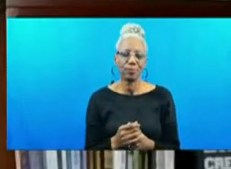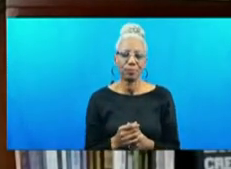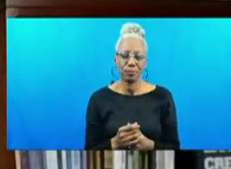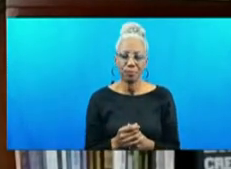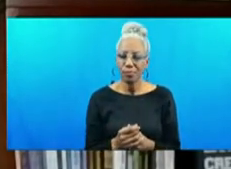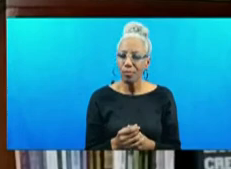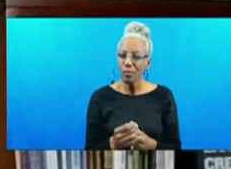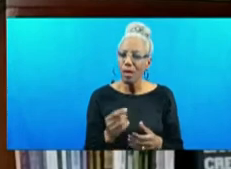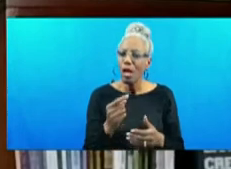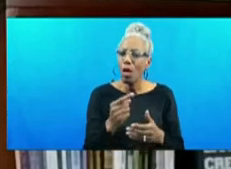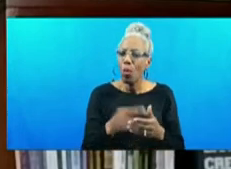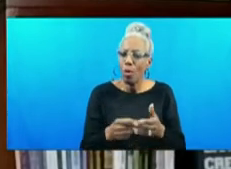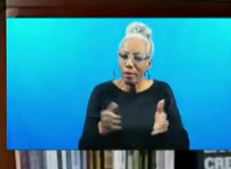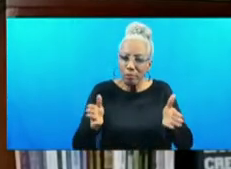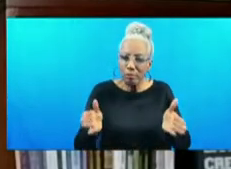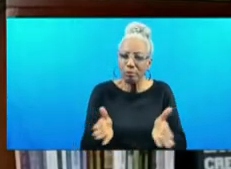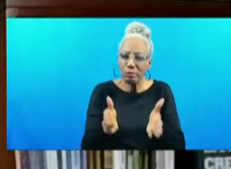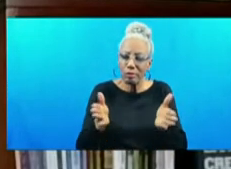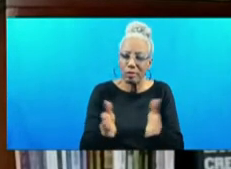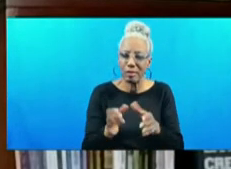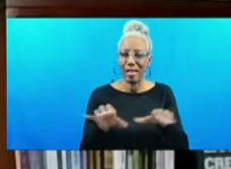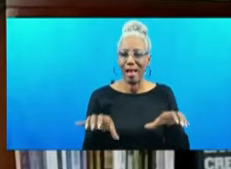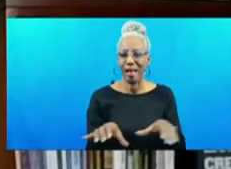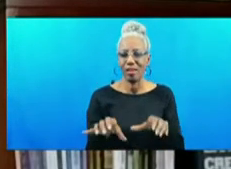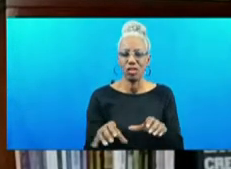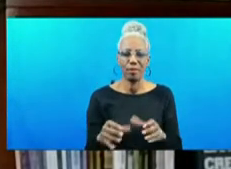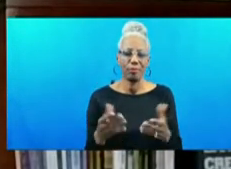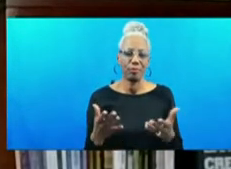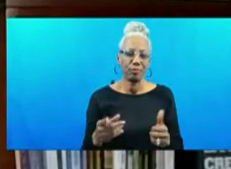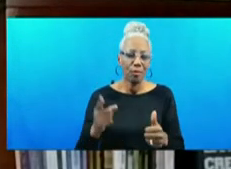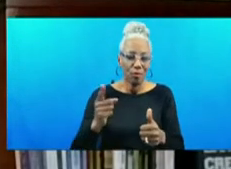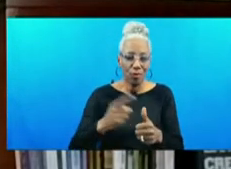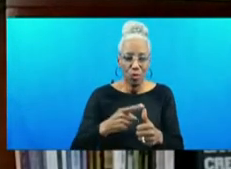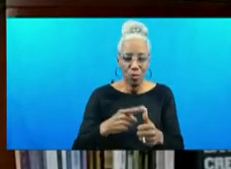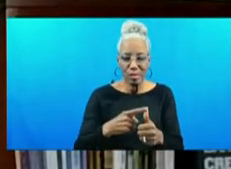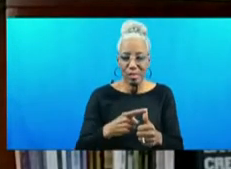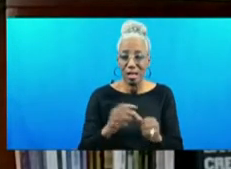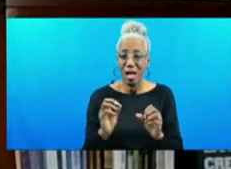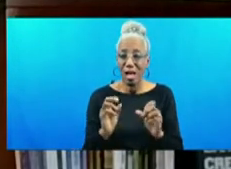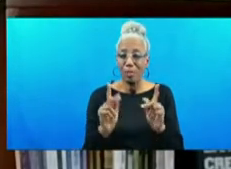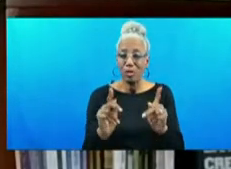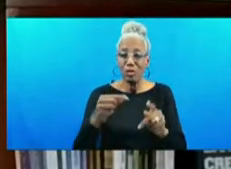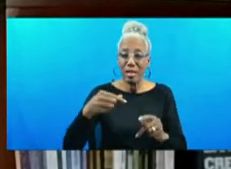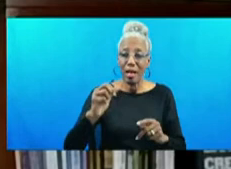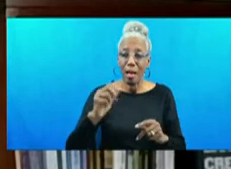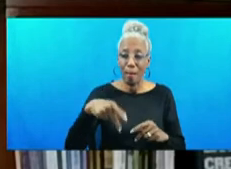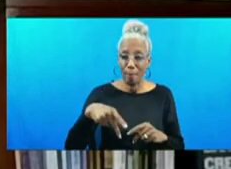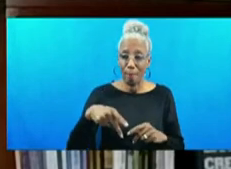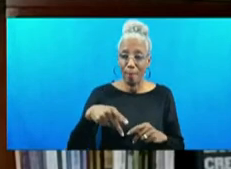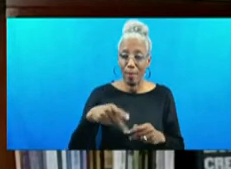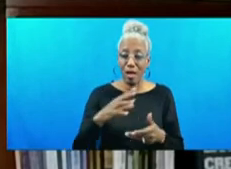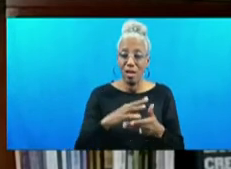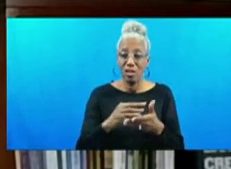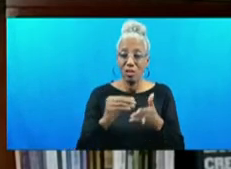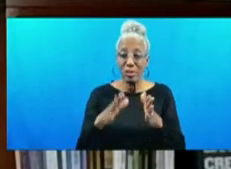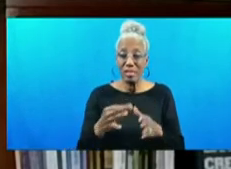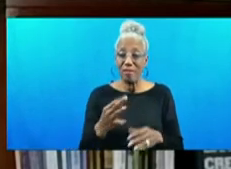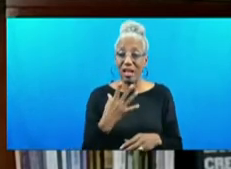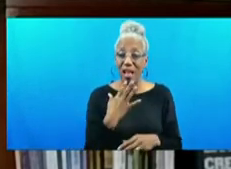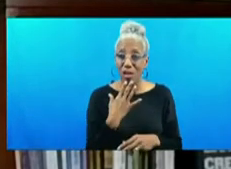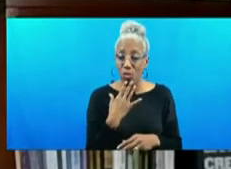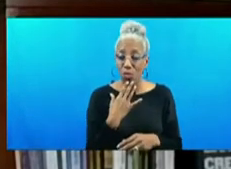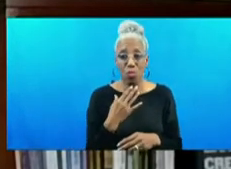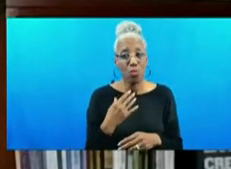And one is the fact that there is an opportunity gap for students of color that have gone on far too long, and in many ways have troubled